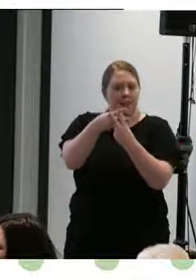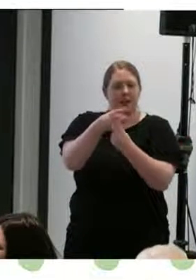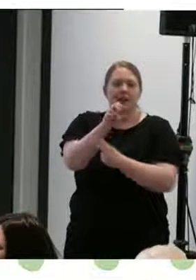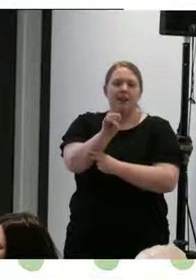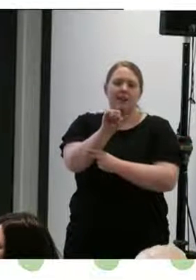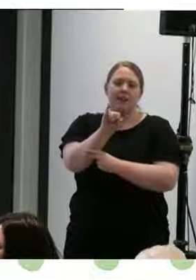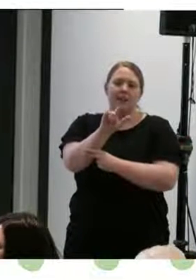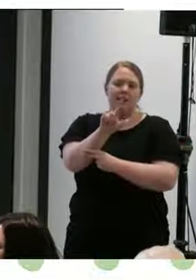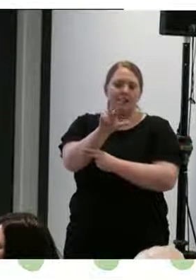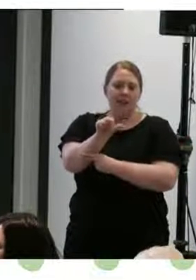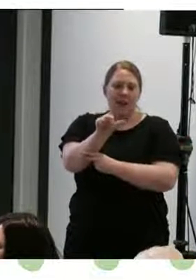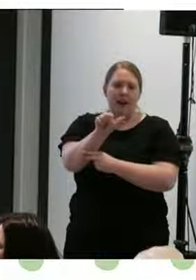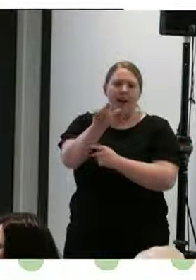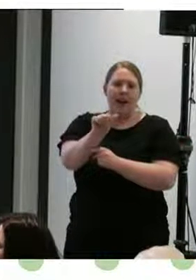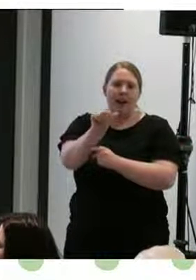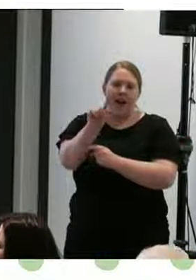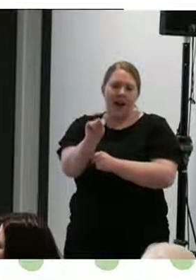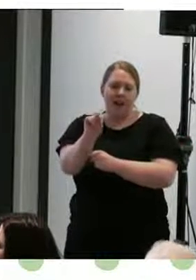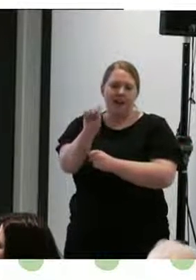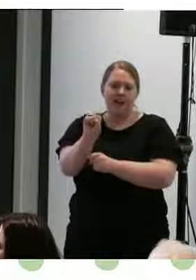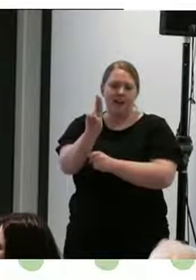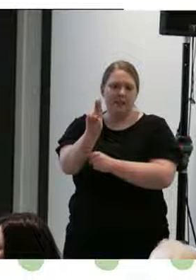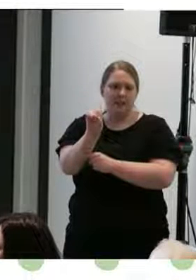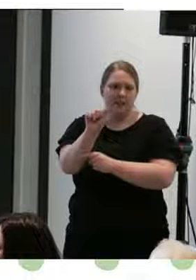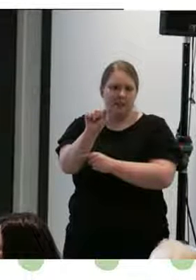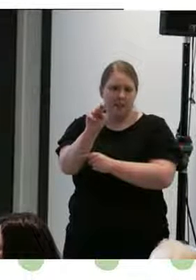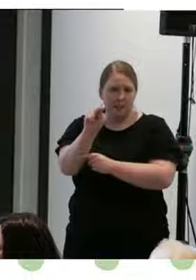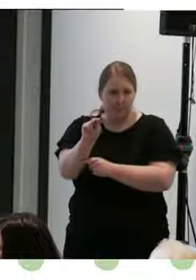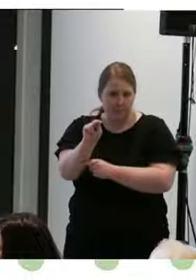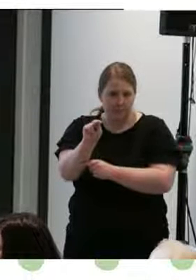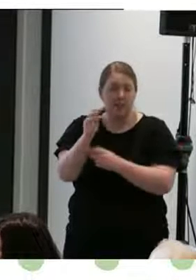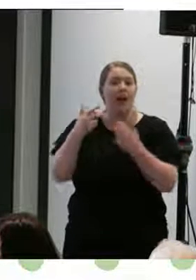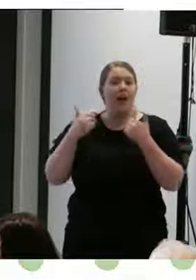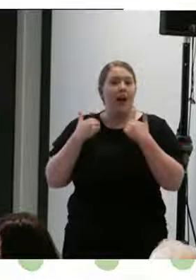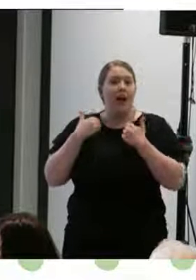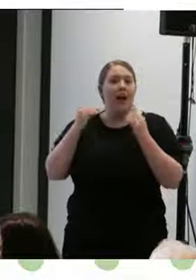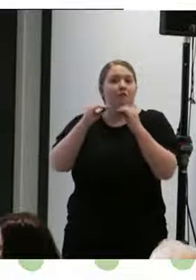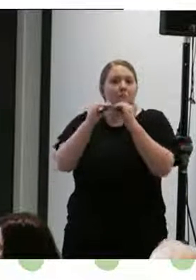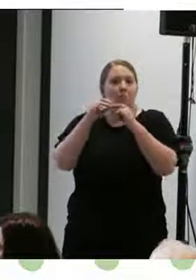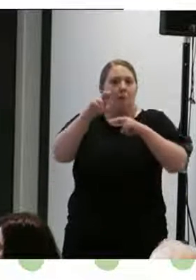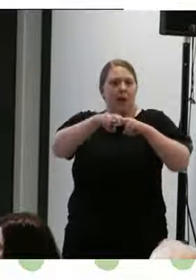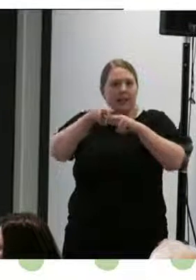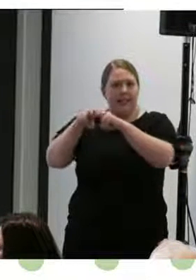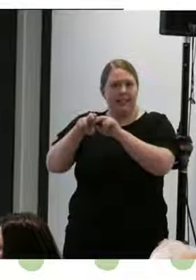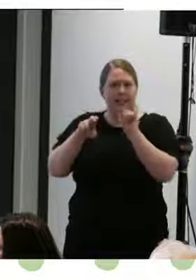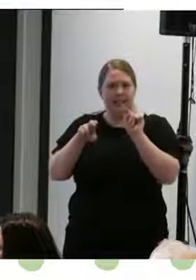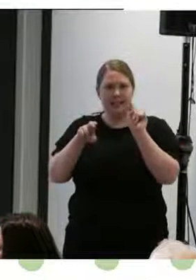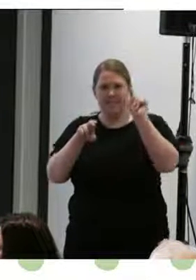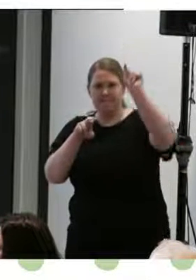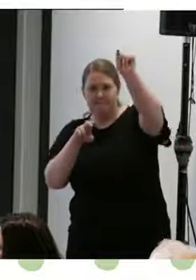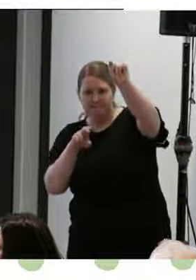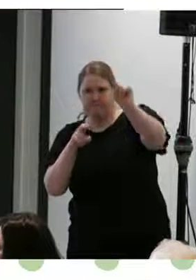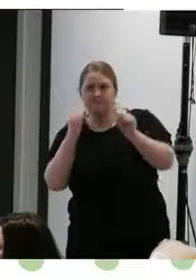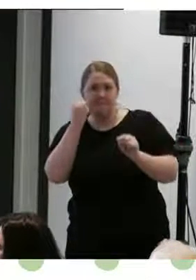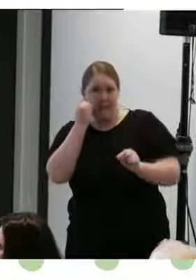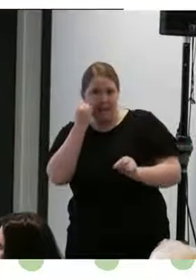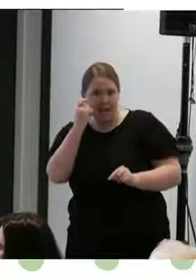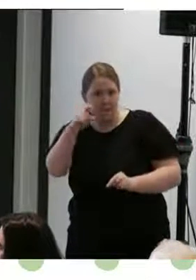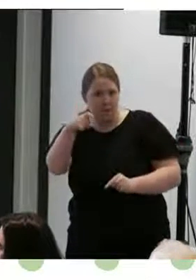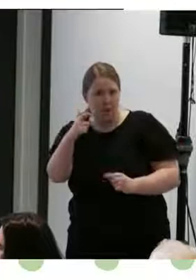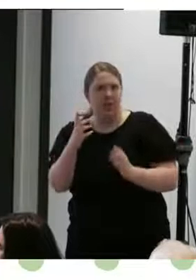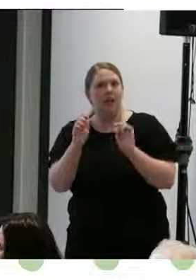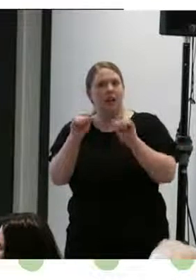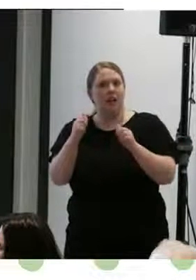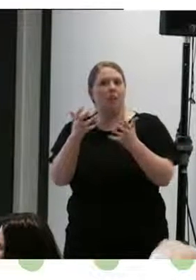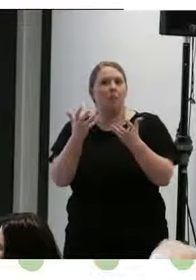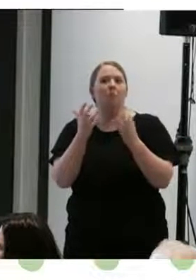also want to let everyone know there's an overflow space in the boardroom, that way, that will be playing a live stream of the lecture. Feel free to use that space if